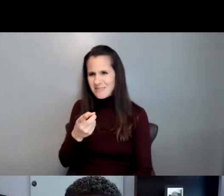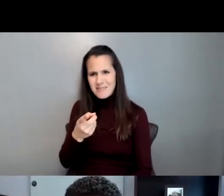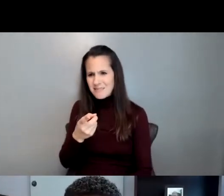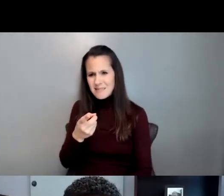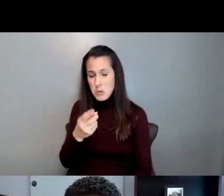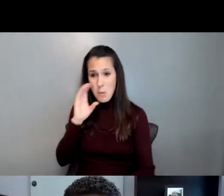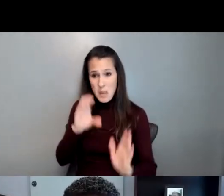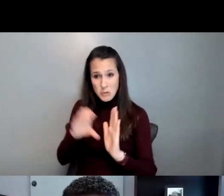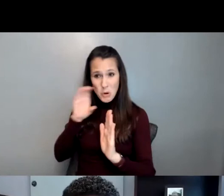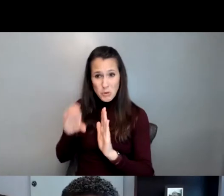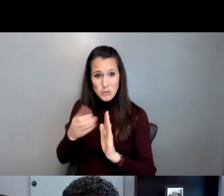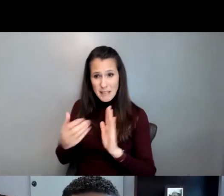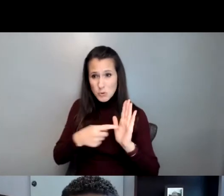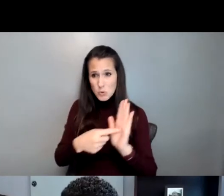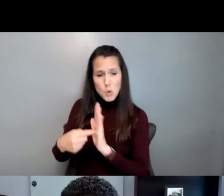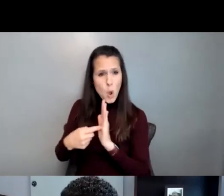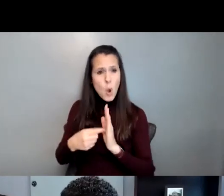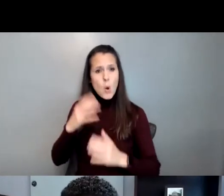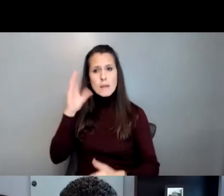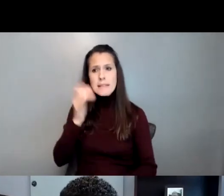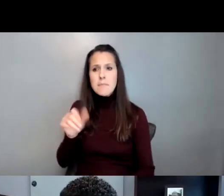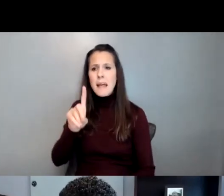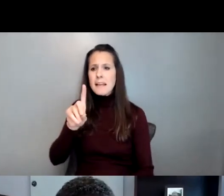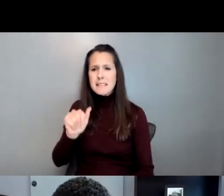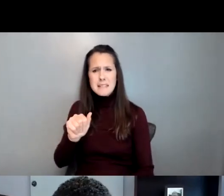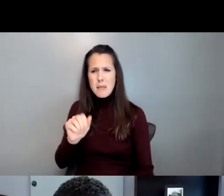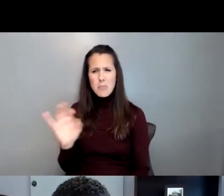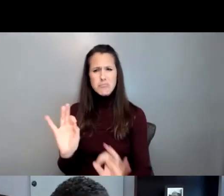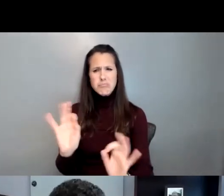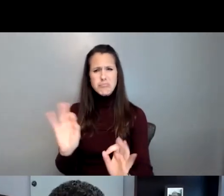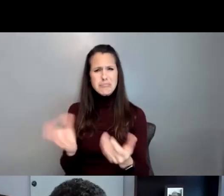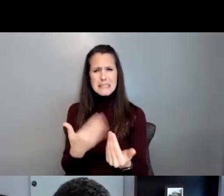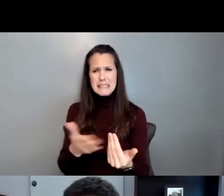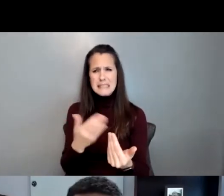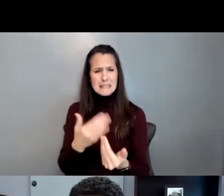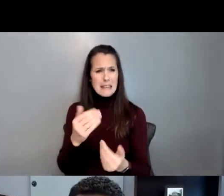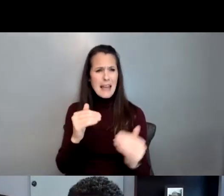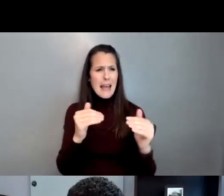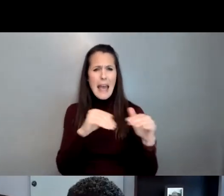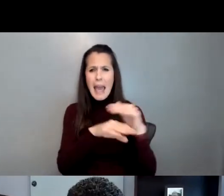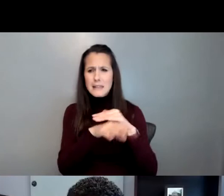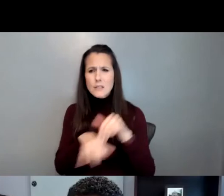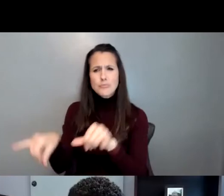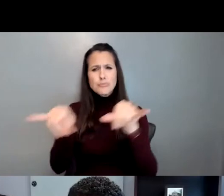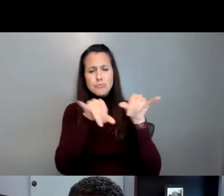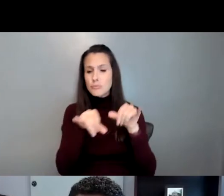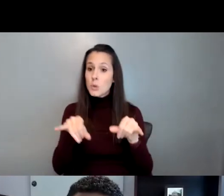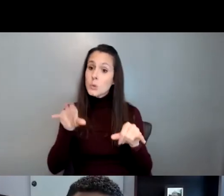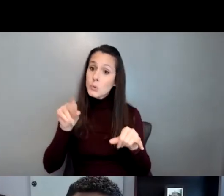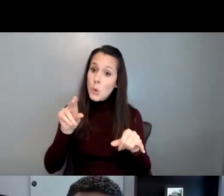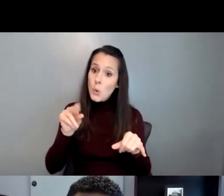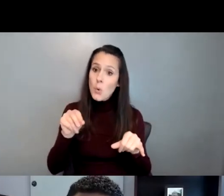like the disabled life is easy and everybody has the same access that you have. And we don't all have that access. And there are some days that are really